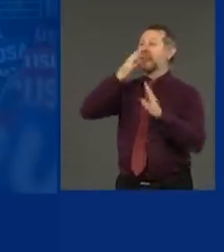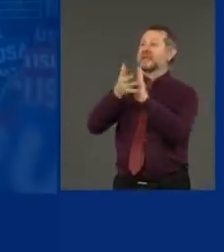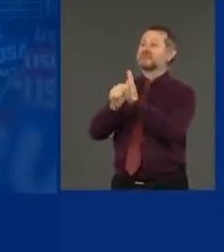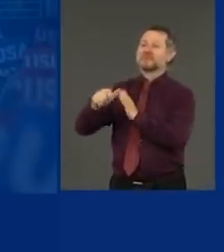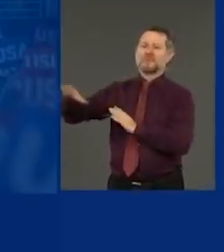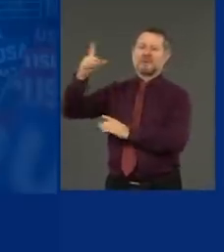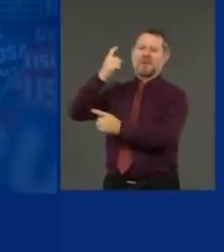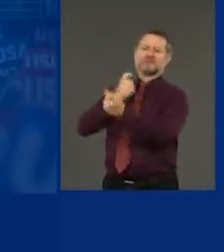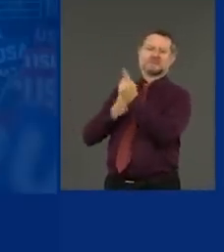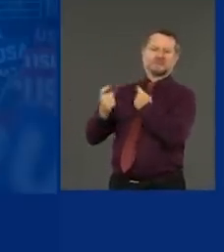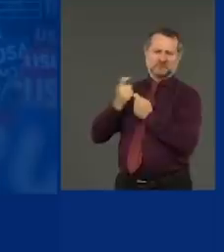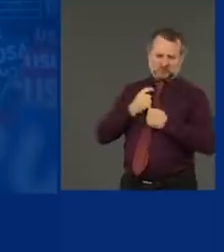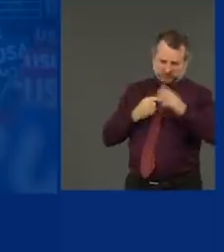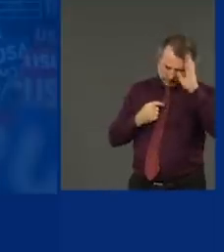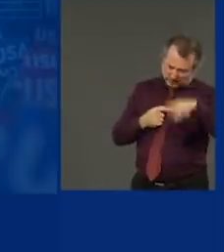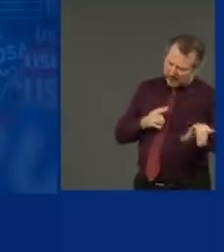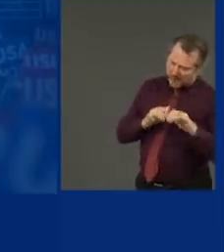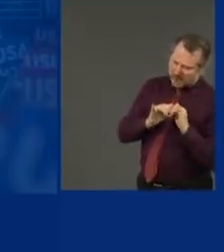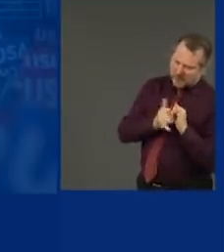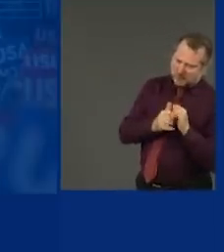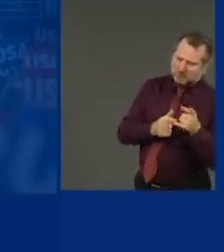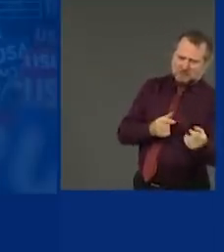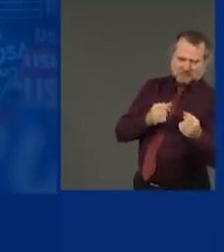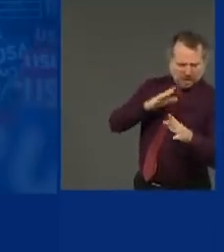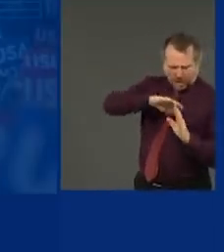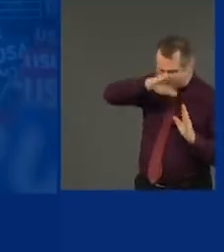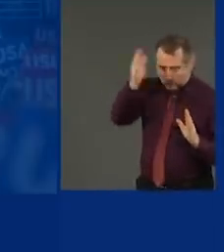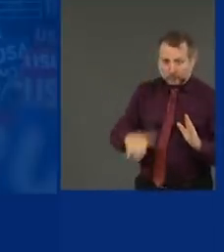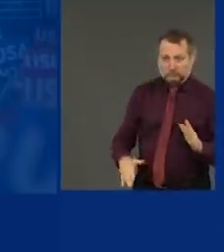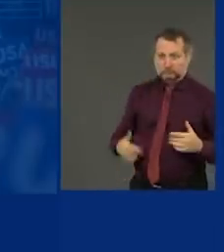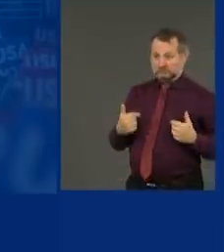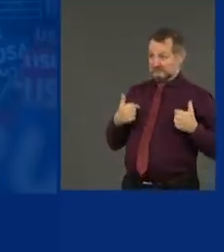How did you do it? How did you do it? I say, I didn't do anything.